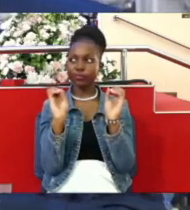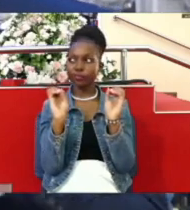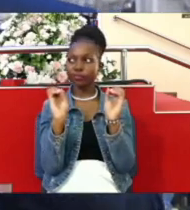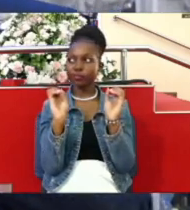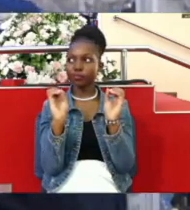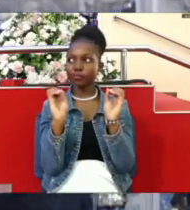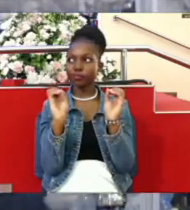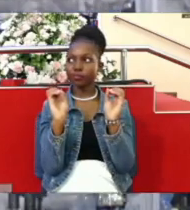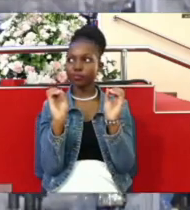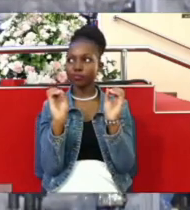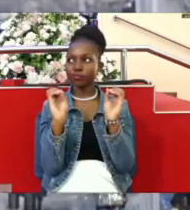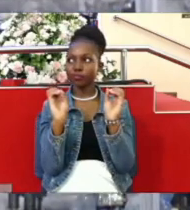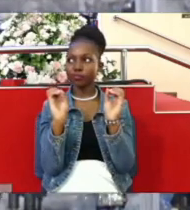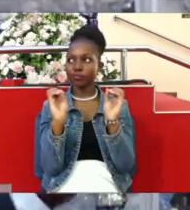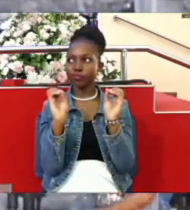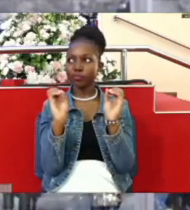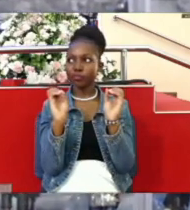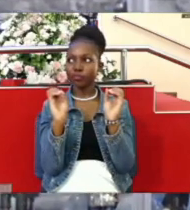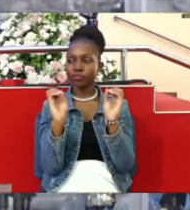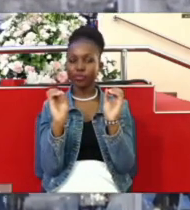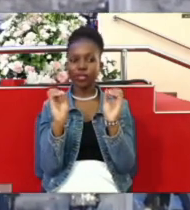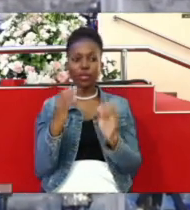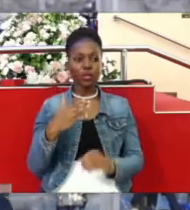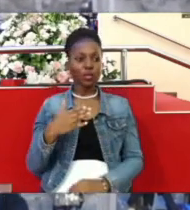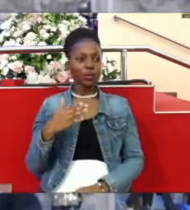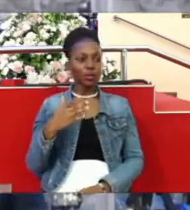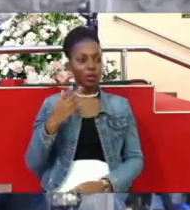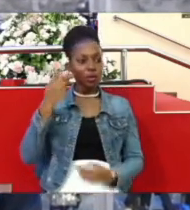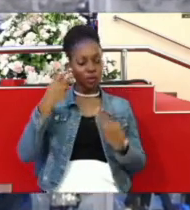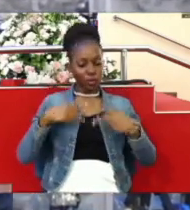Those who have dug wells, they know that experience.